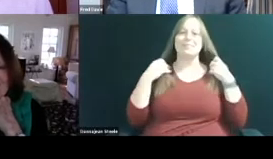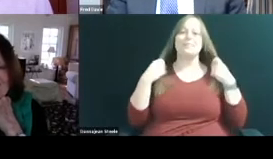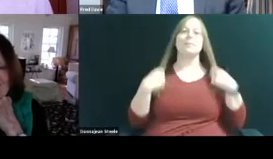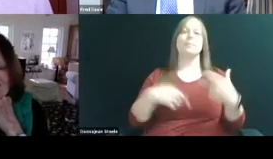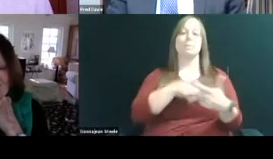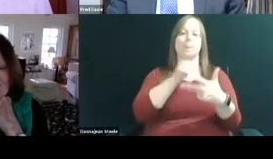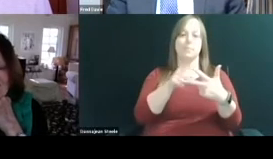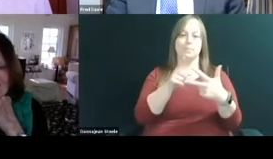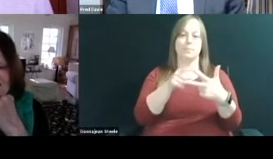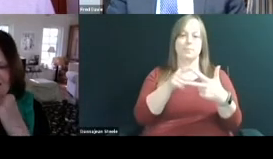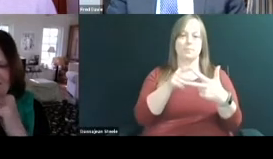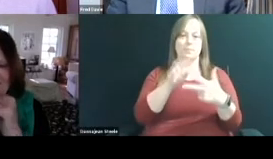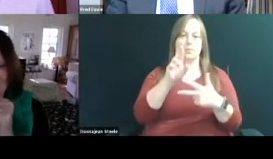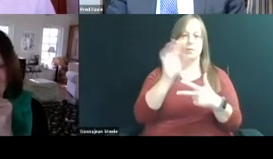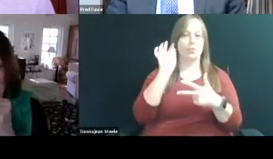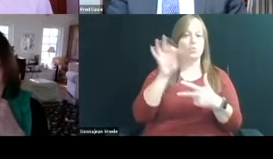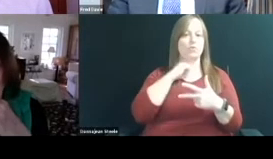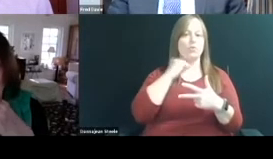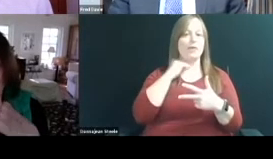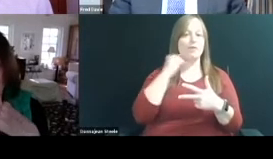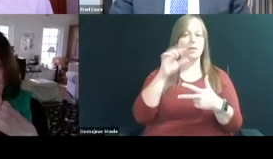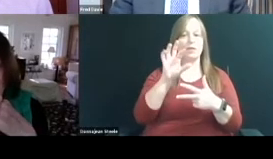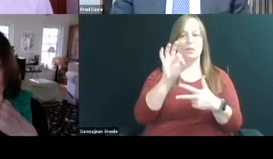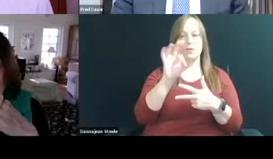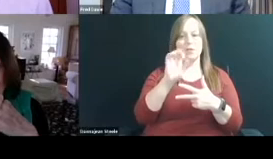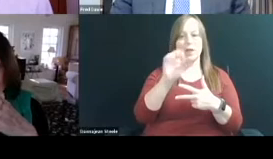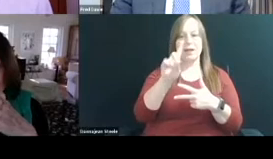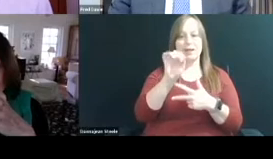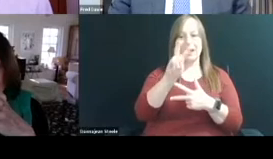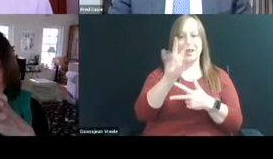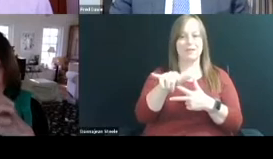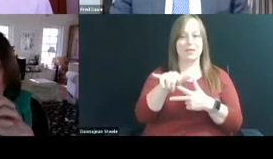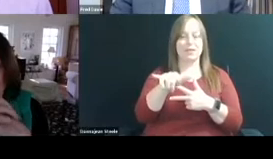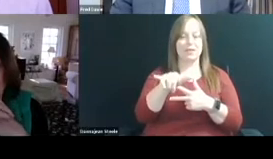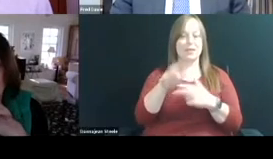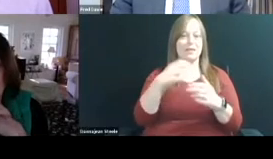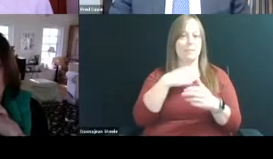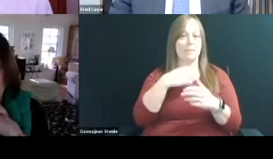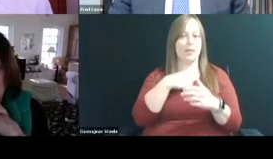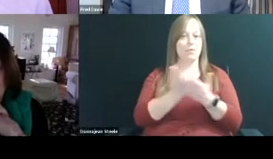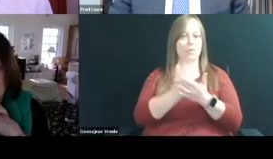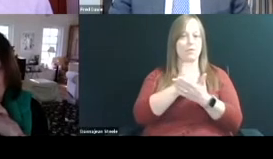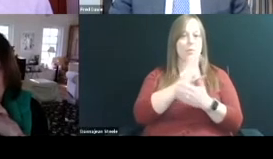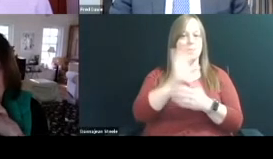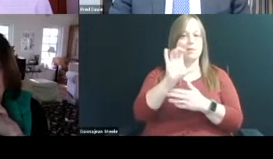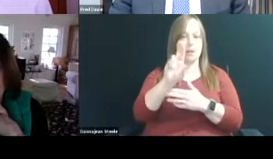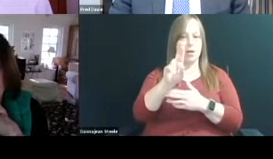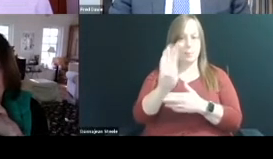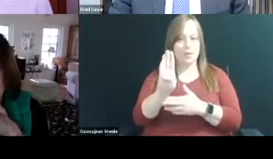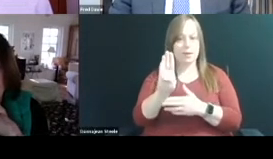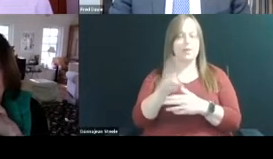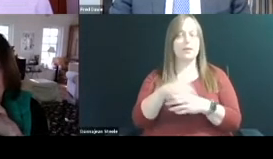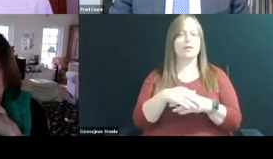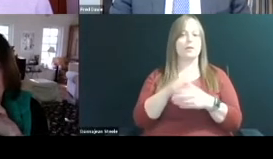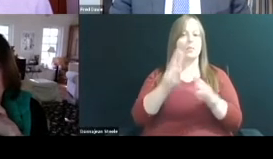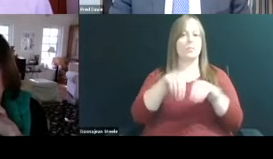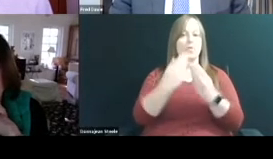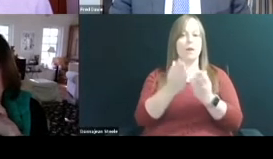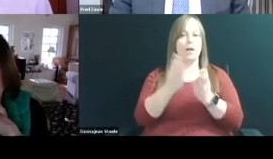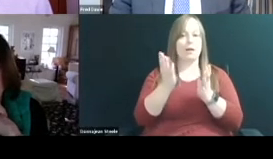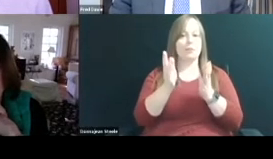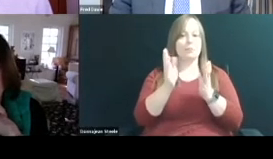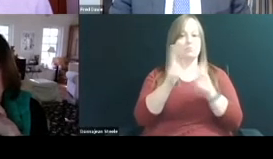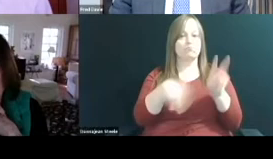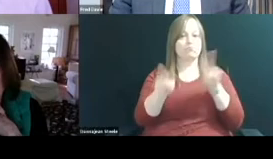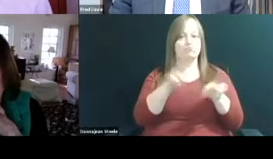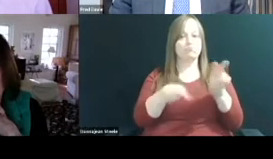And we have with us Reverend Fred Davey, who chairs the Civilian Complaint Review Board, the CCRB, which provides civilian oversight